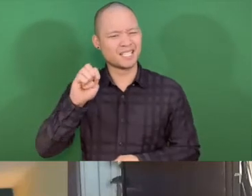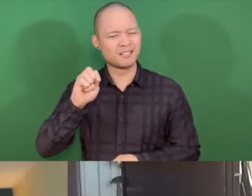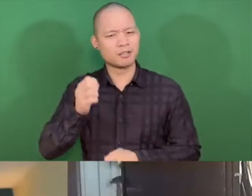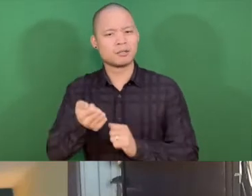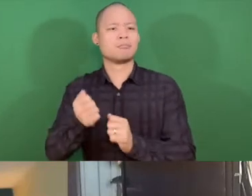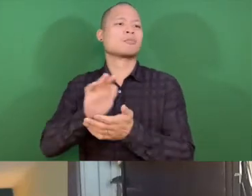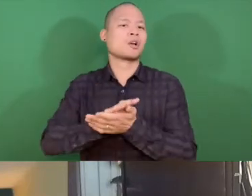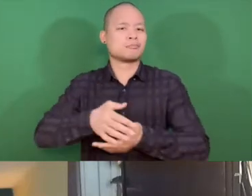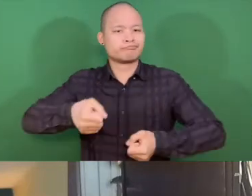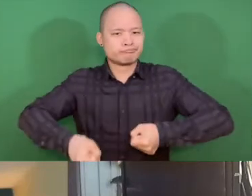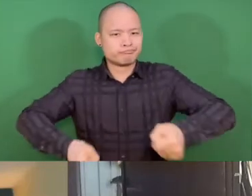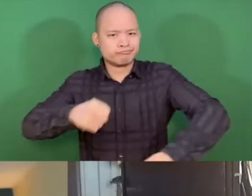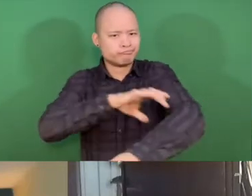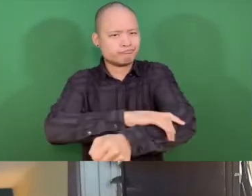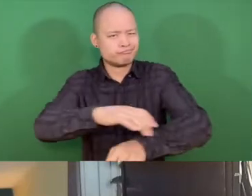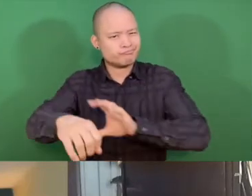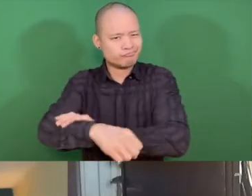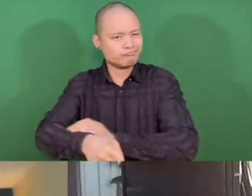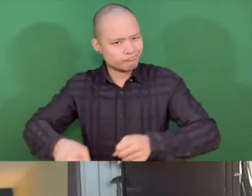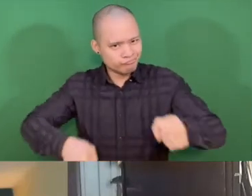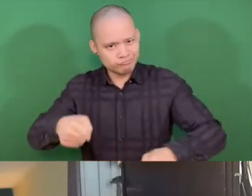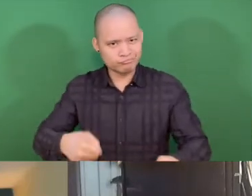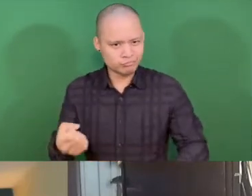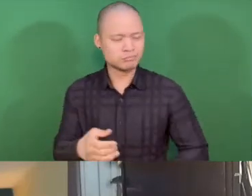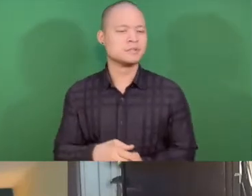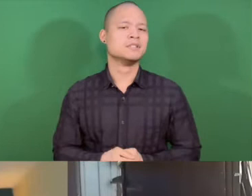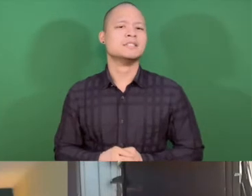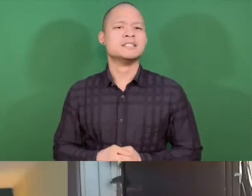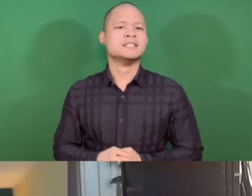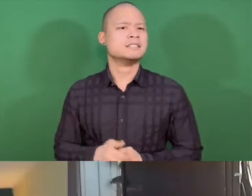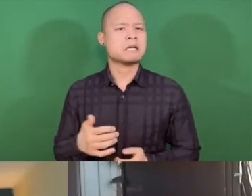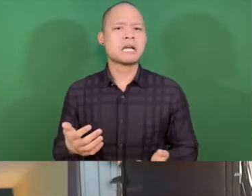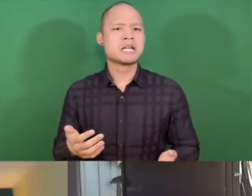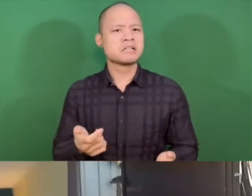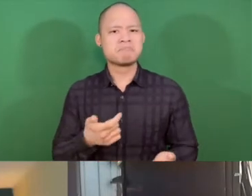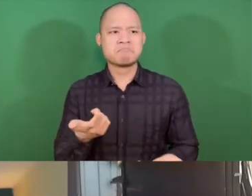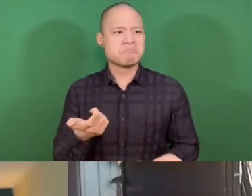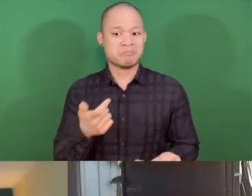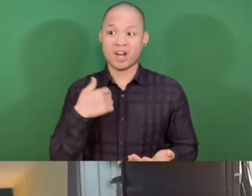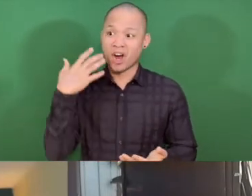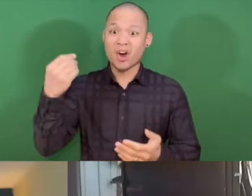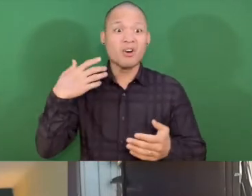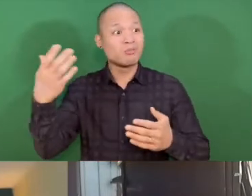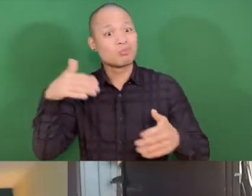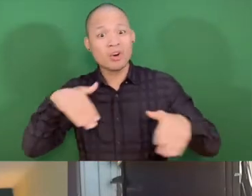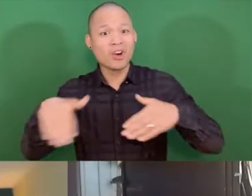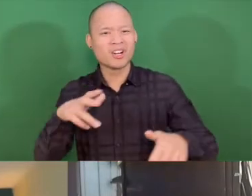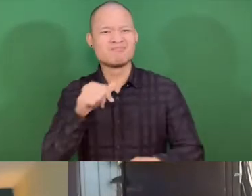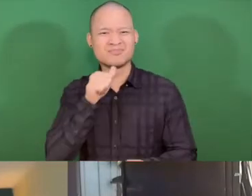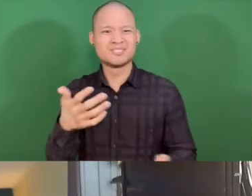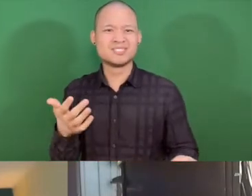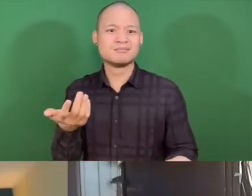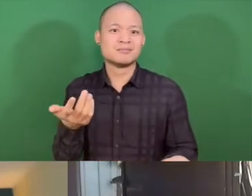crutches. And I didn't walk anywhere. I was never on the sidewalks. I would like go